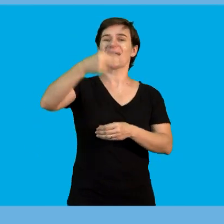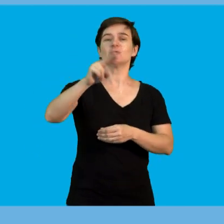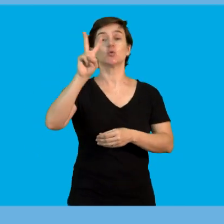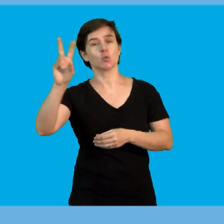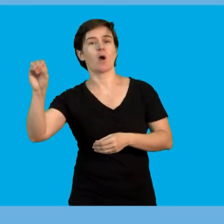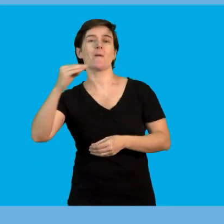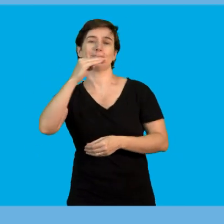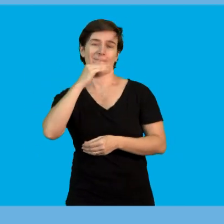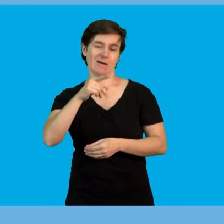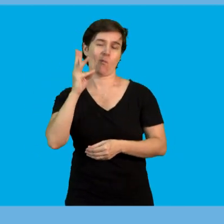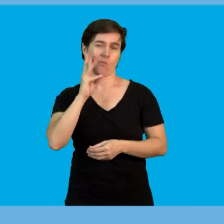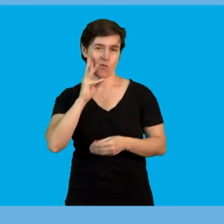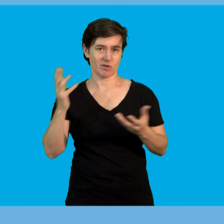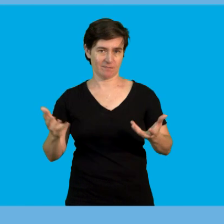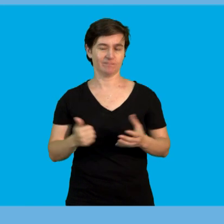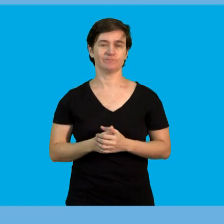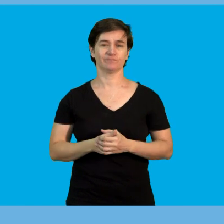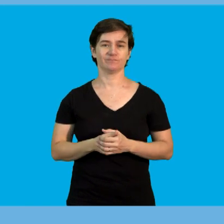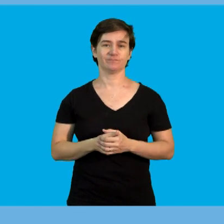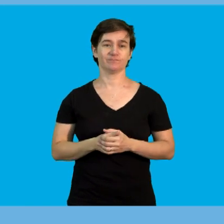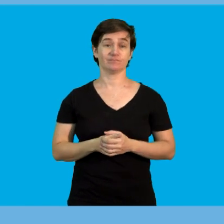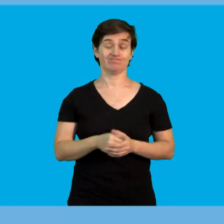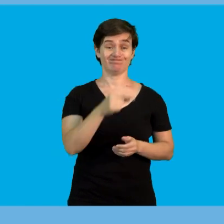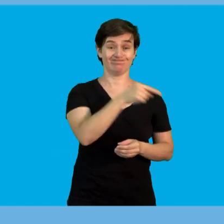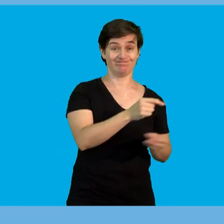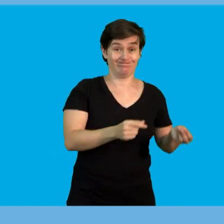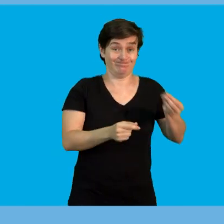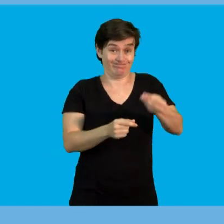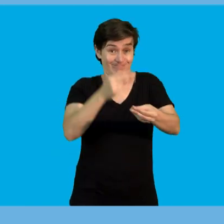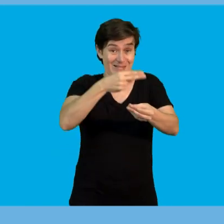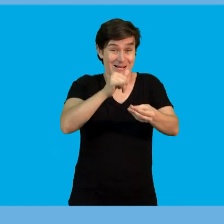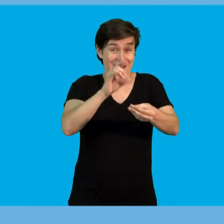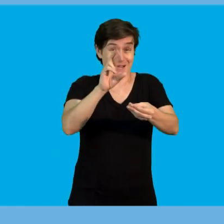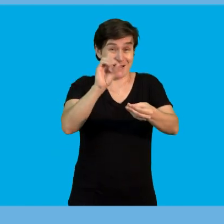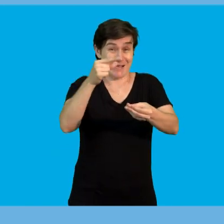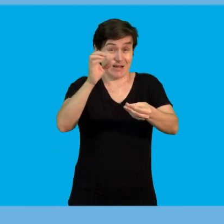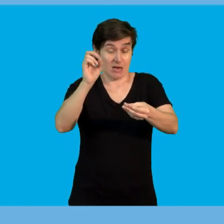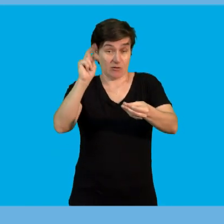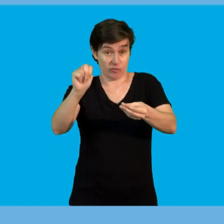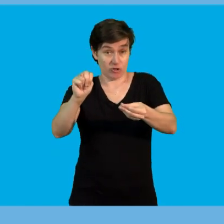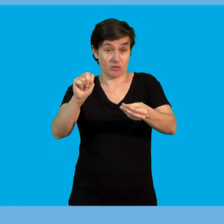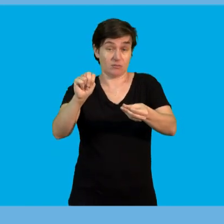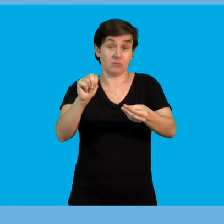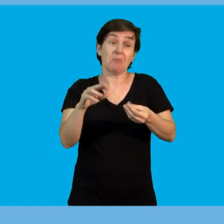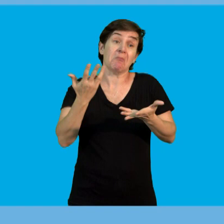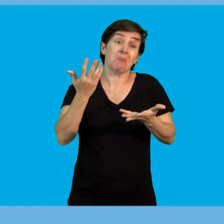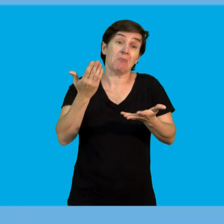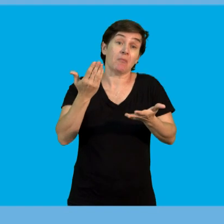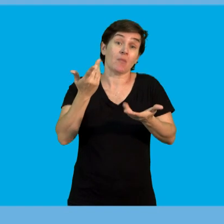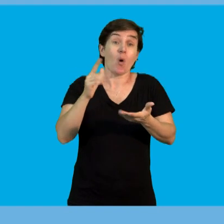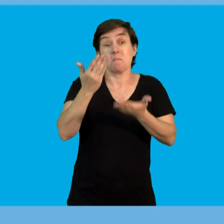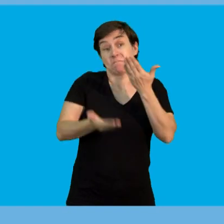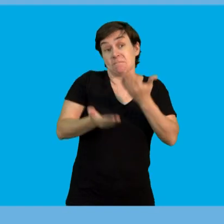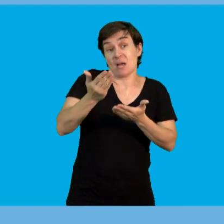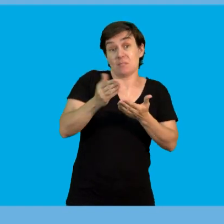our H2O, which is our water. Now, it's going to donate that hydrogen to the hydroxide part, or it can